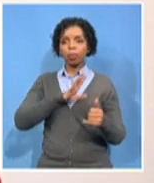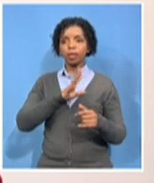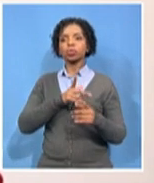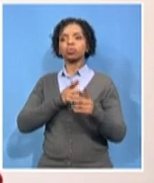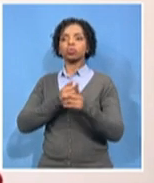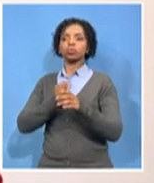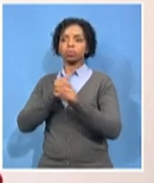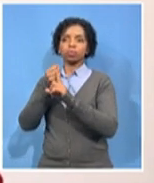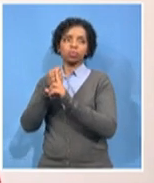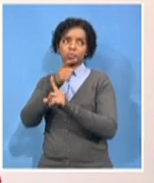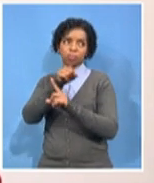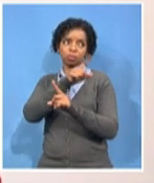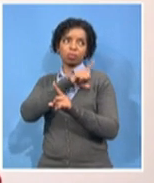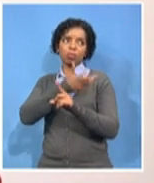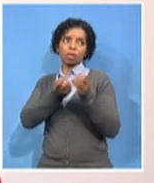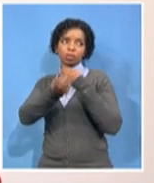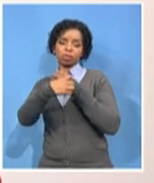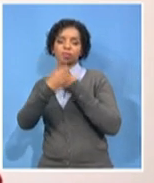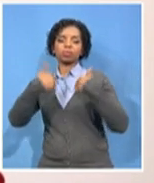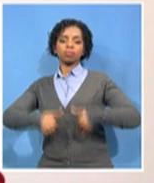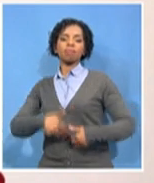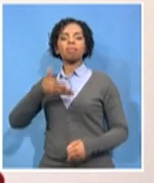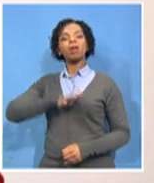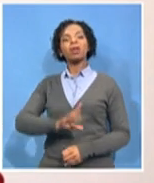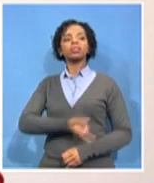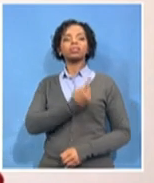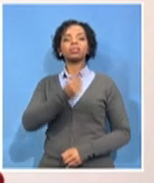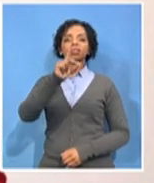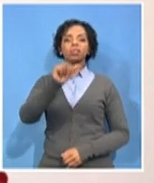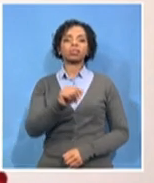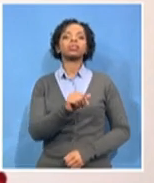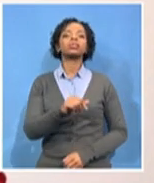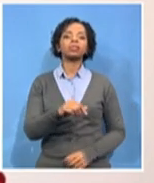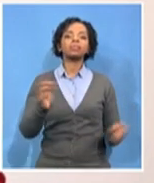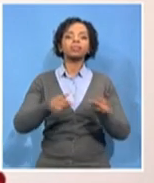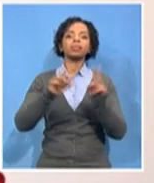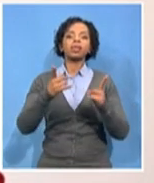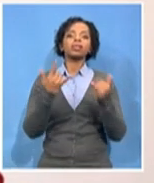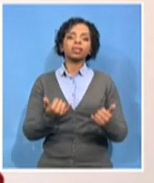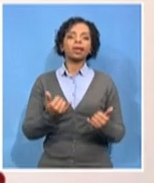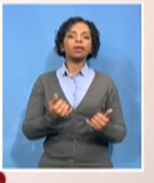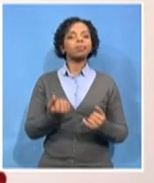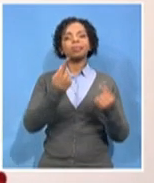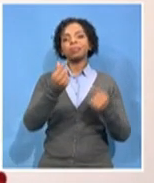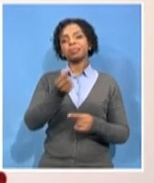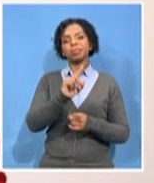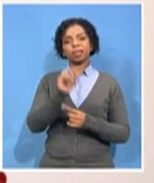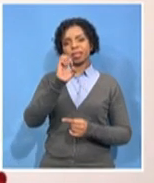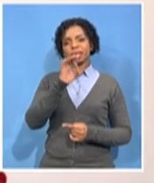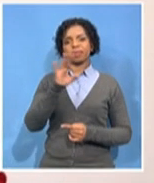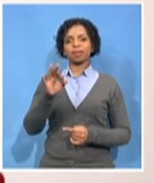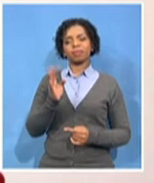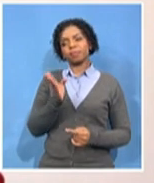trying to flirt with right-wingers by making a frivolous case against the EFF, which does not exist. The EFF and the commander-in-chief has not incited